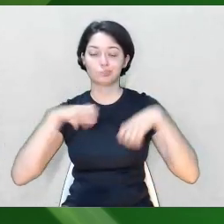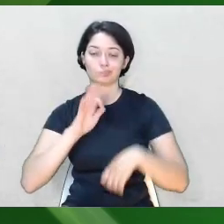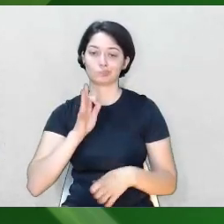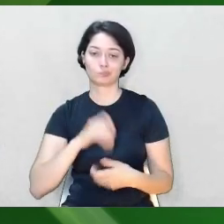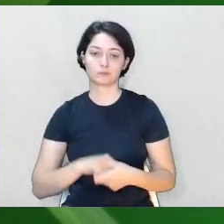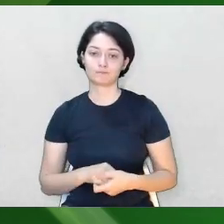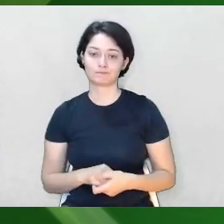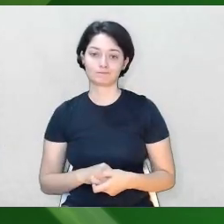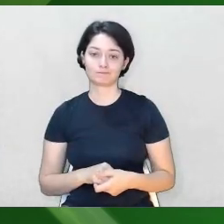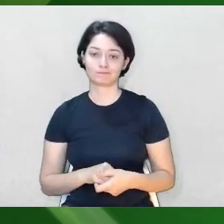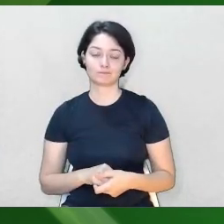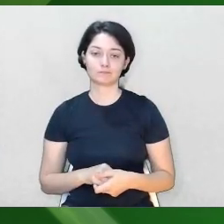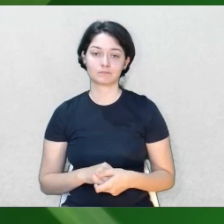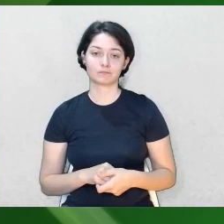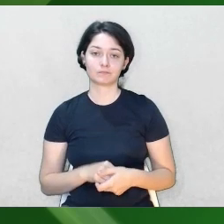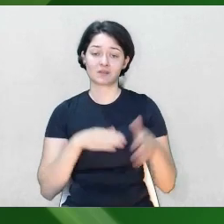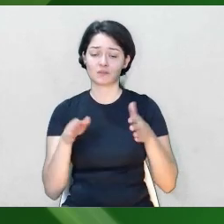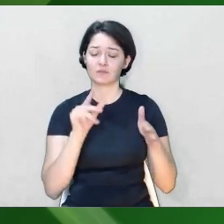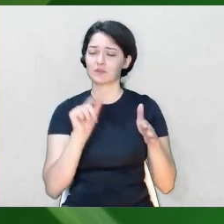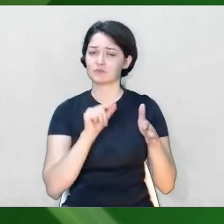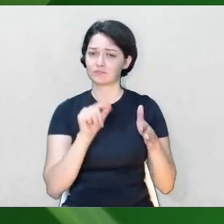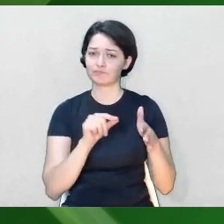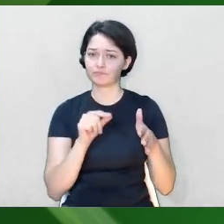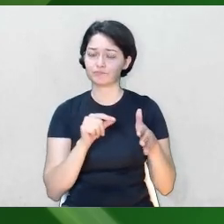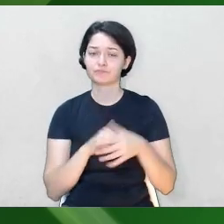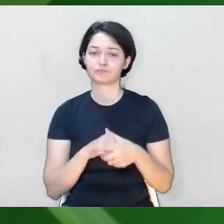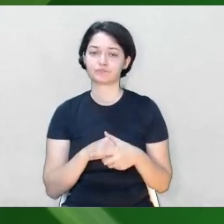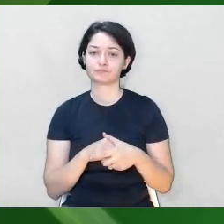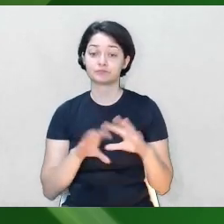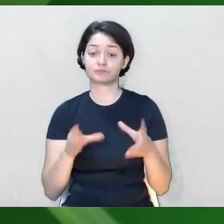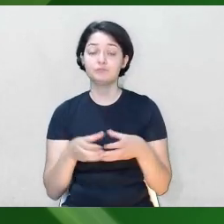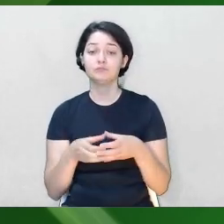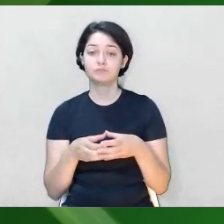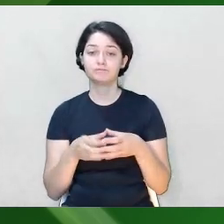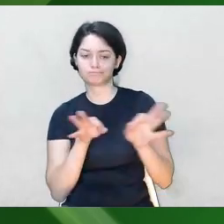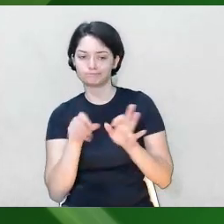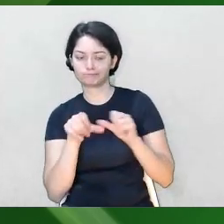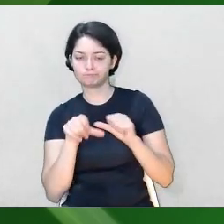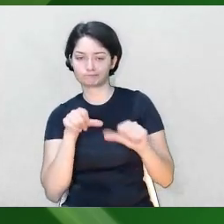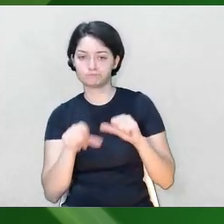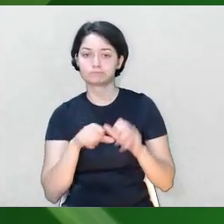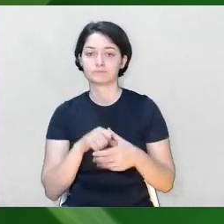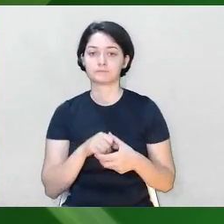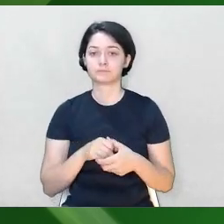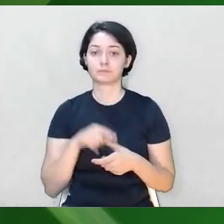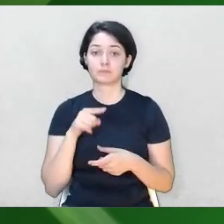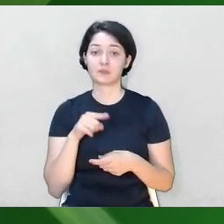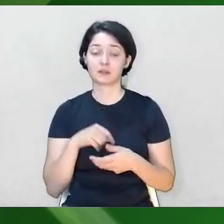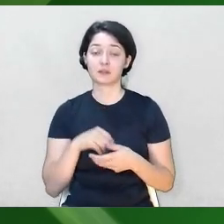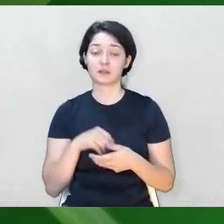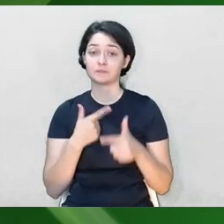invalid, non-valid link. What's good here is that the CX and the analytics